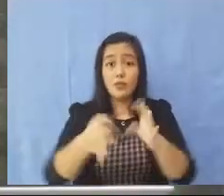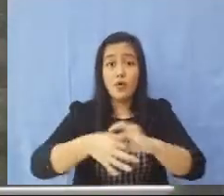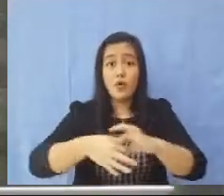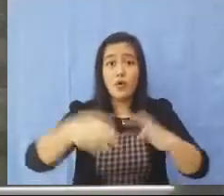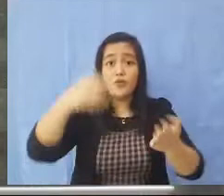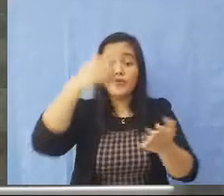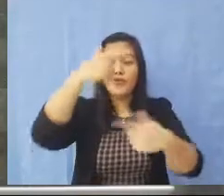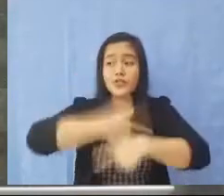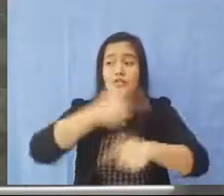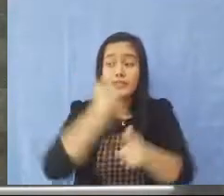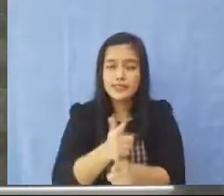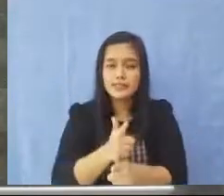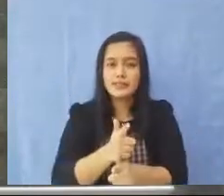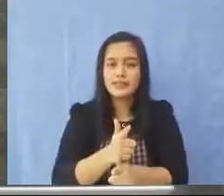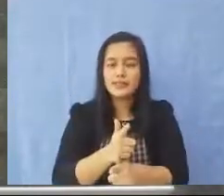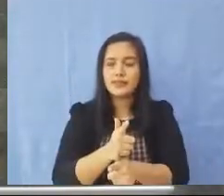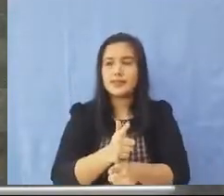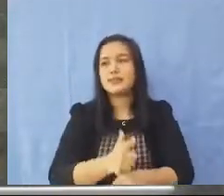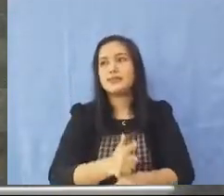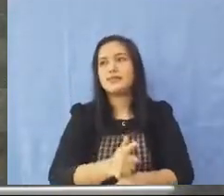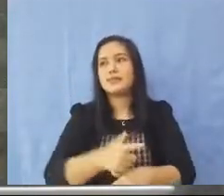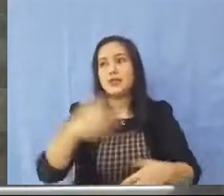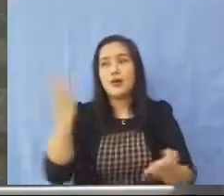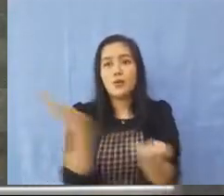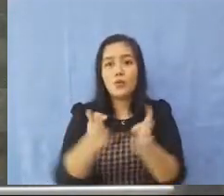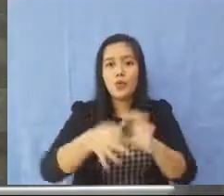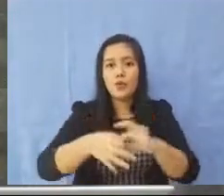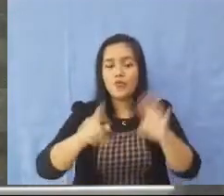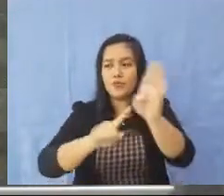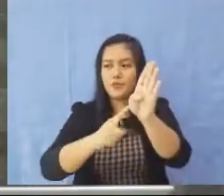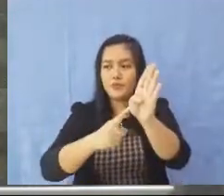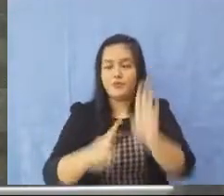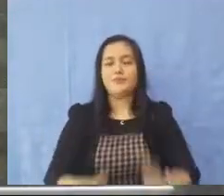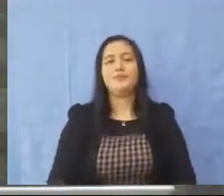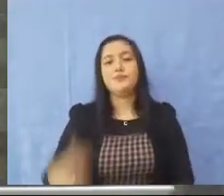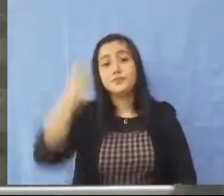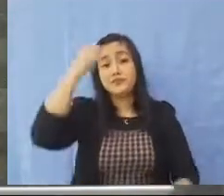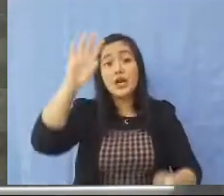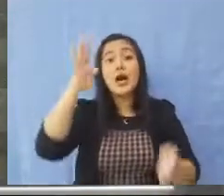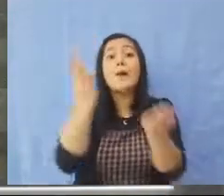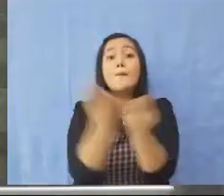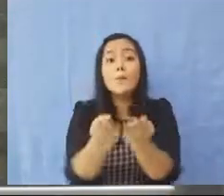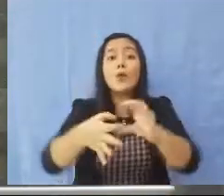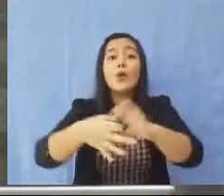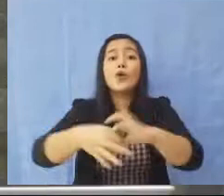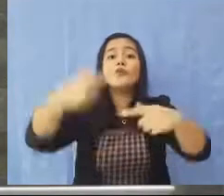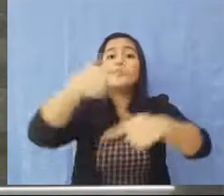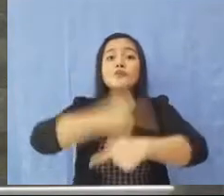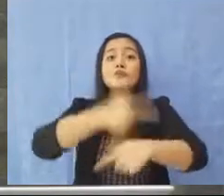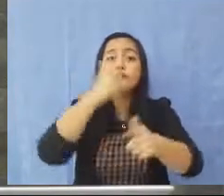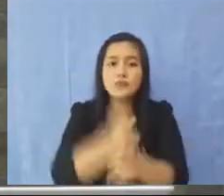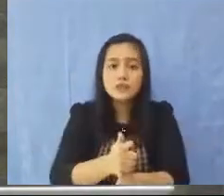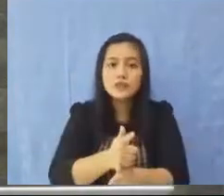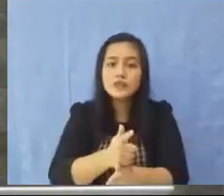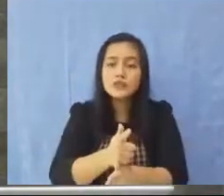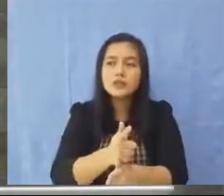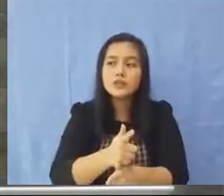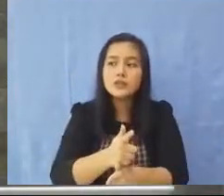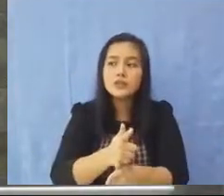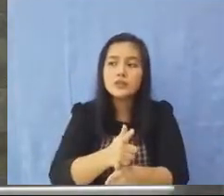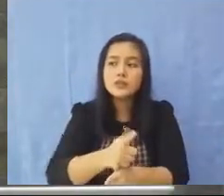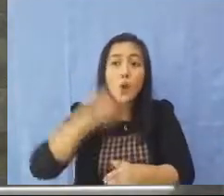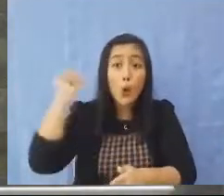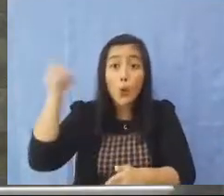ko po sa bawat isa sa, para po sa ating lahat, the book of Genesis alone. Genesis lang.